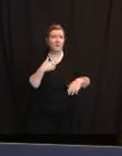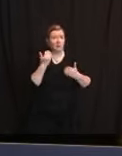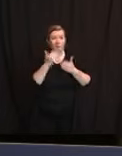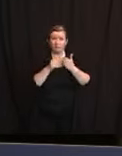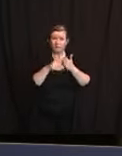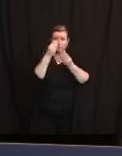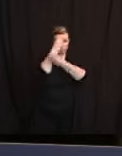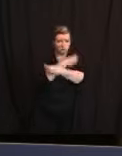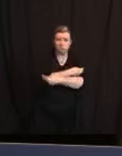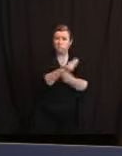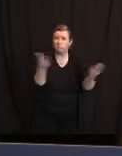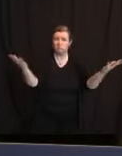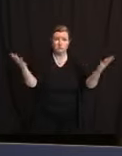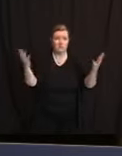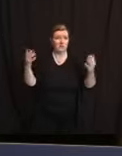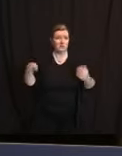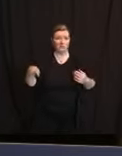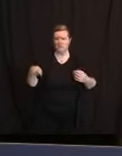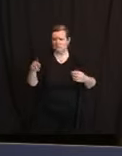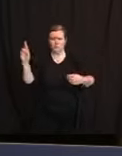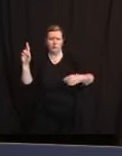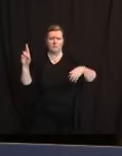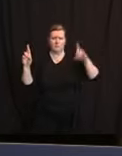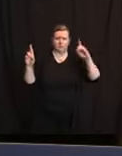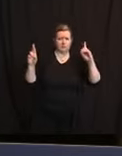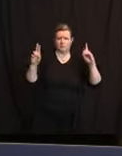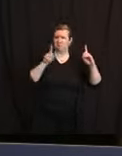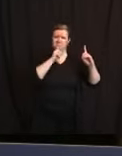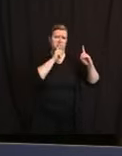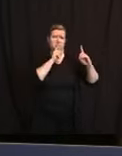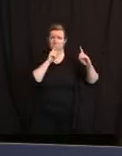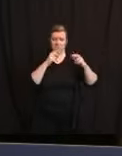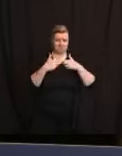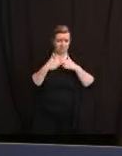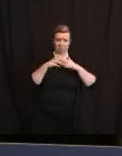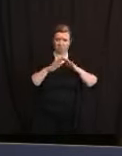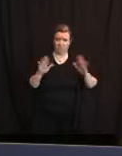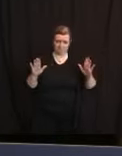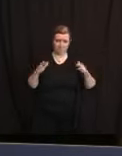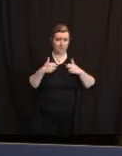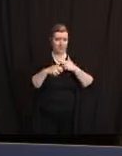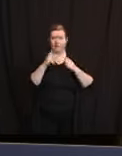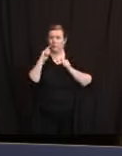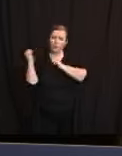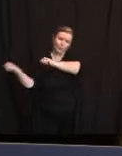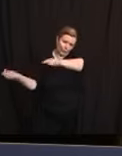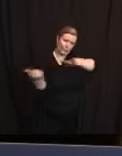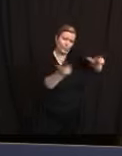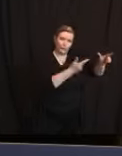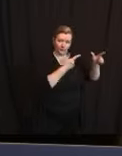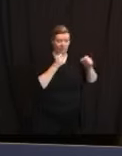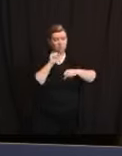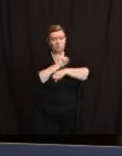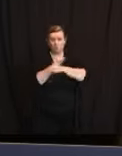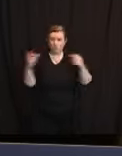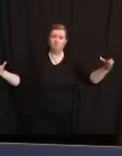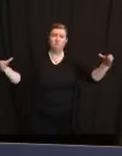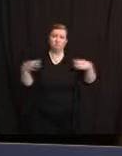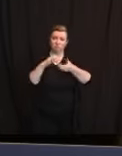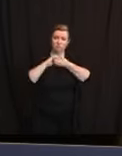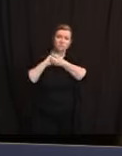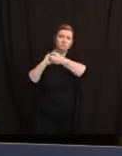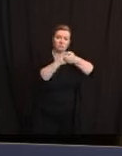not a Republican or a Democratic problem. This is a problem that we all need to work together with. We all need to